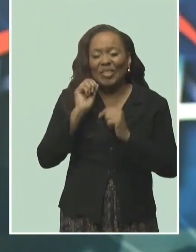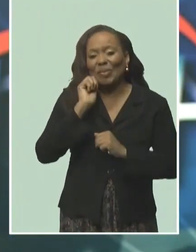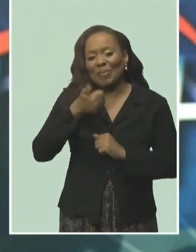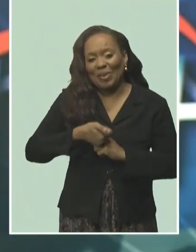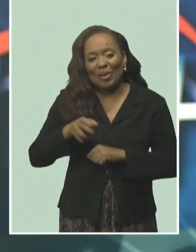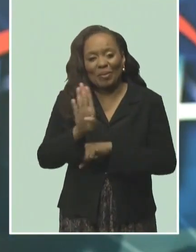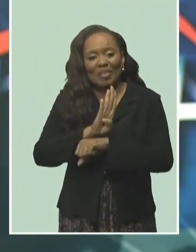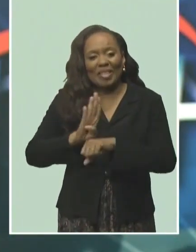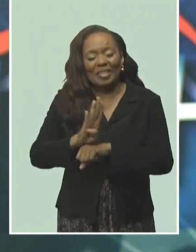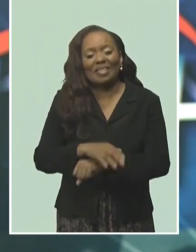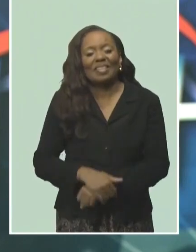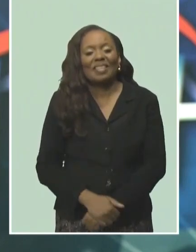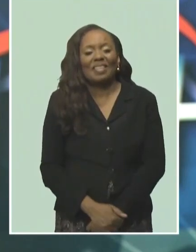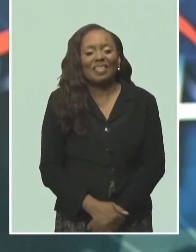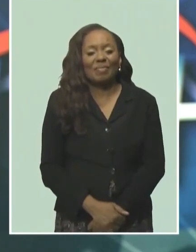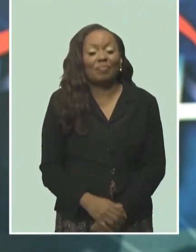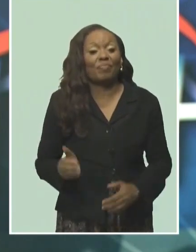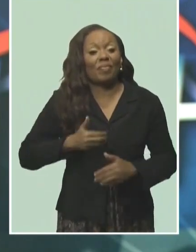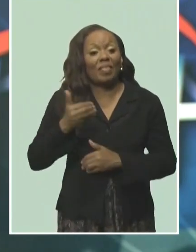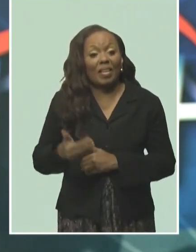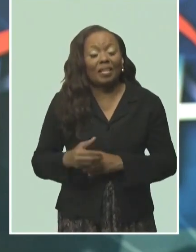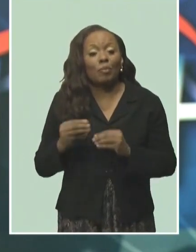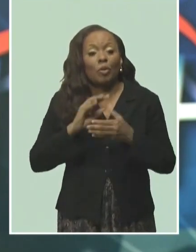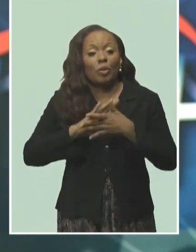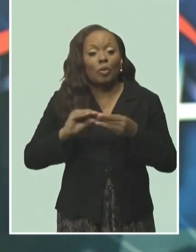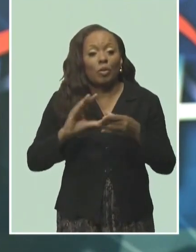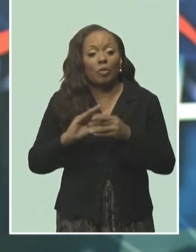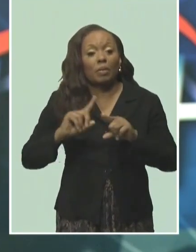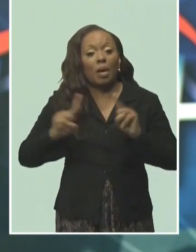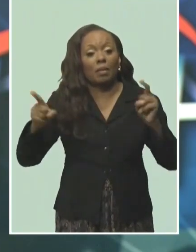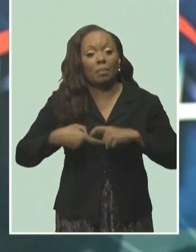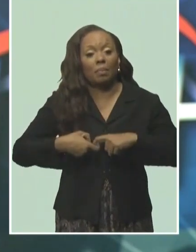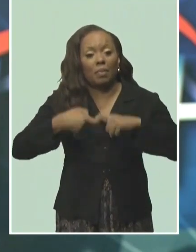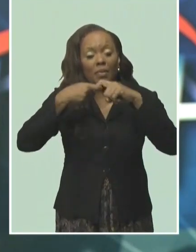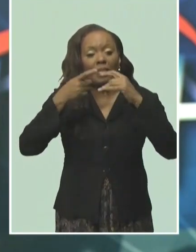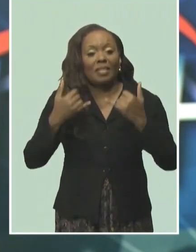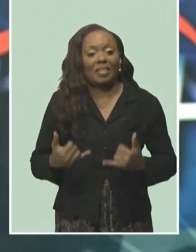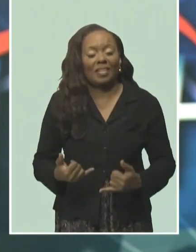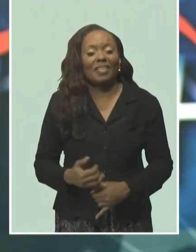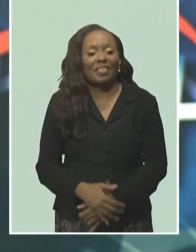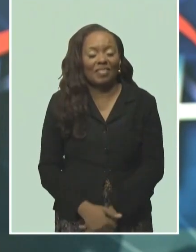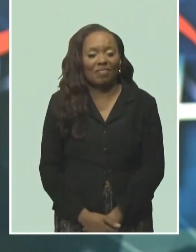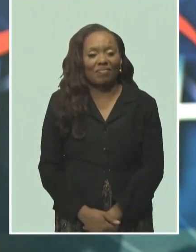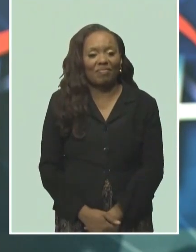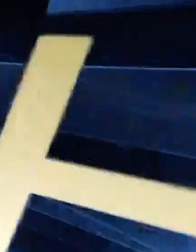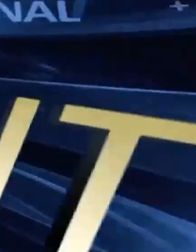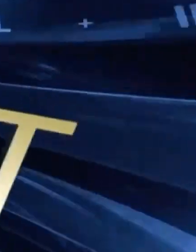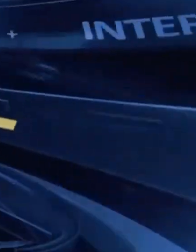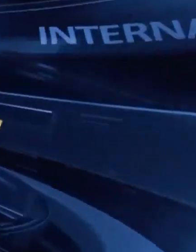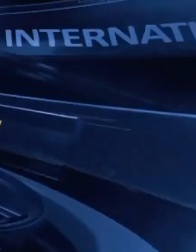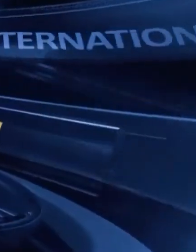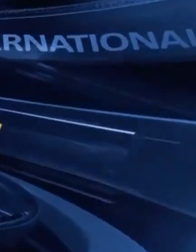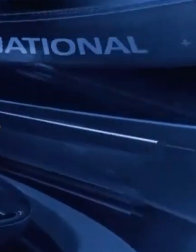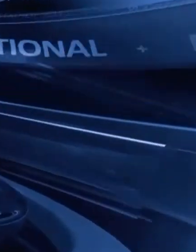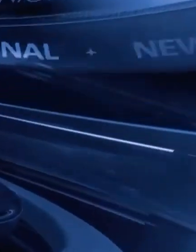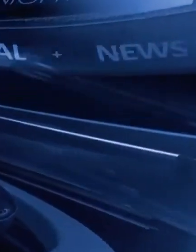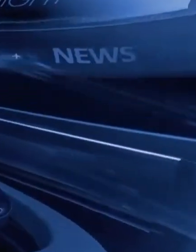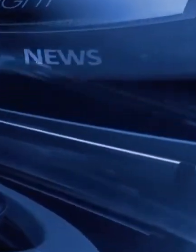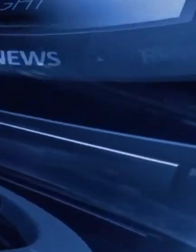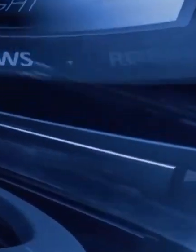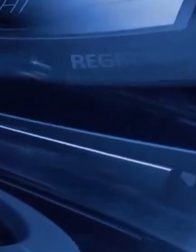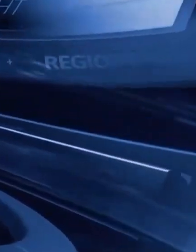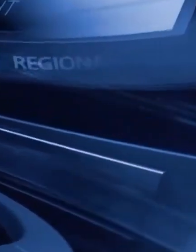tomorrow, Barbados. Coming up, the Barbados Water Authority has a plan for burst mains.